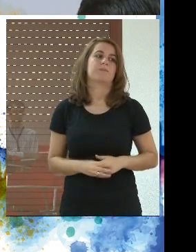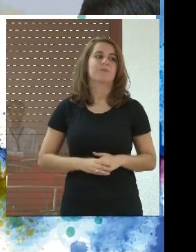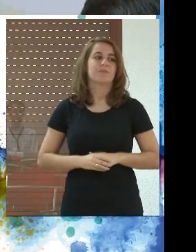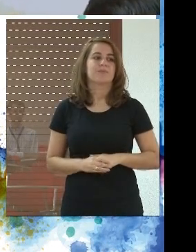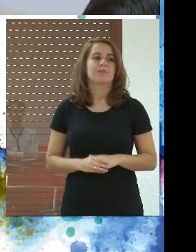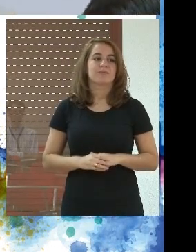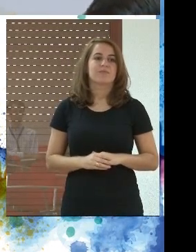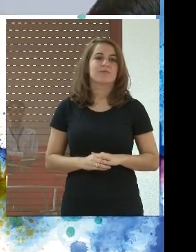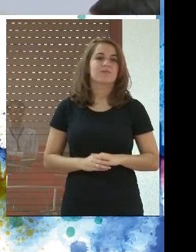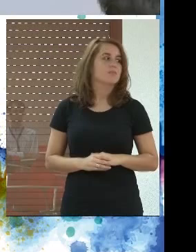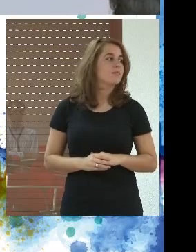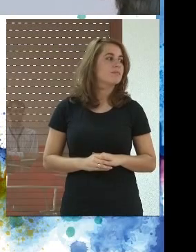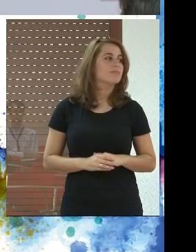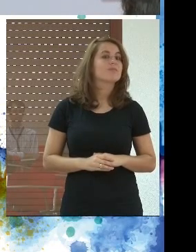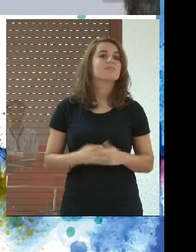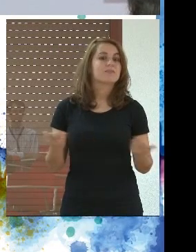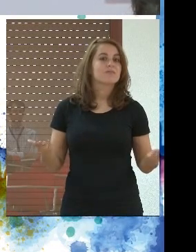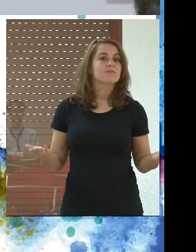disability.